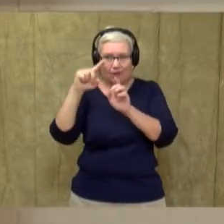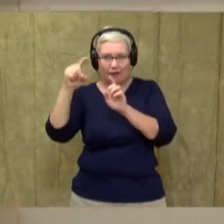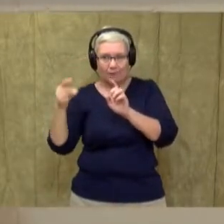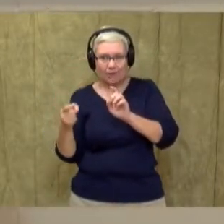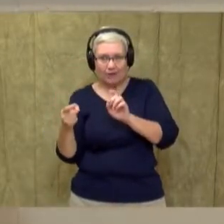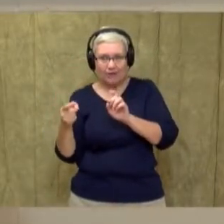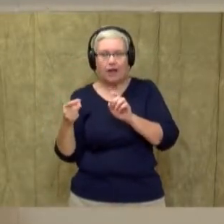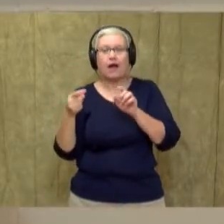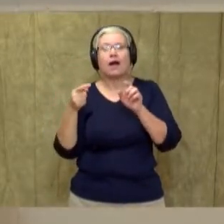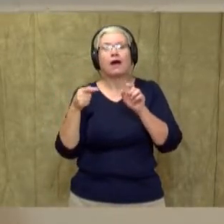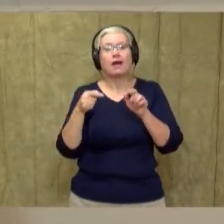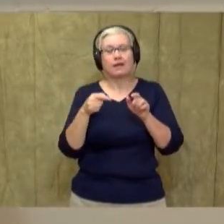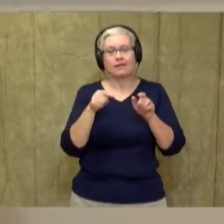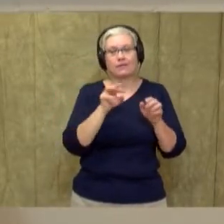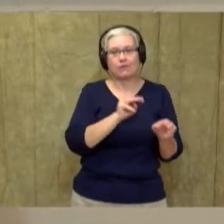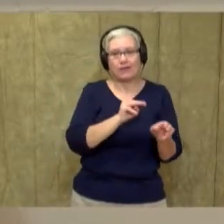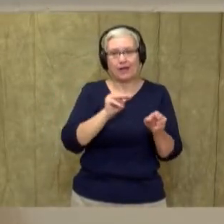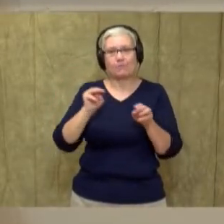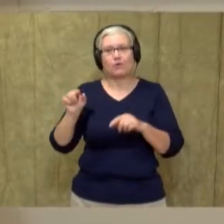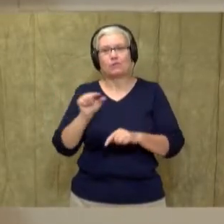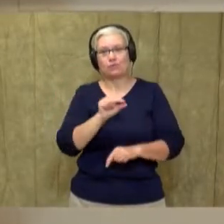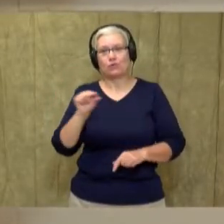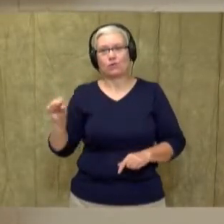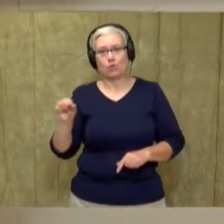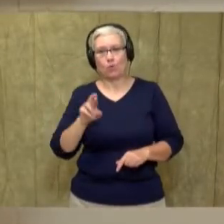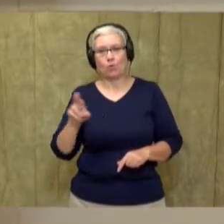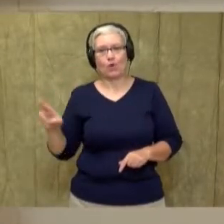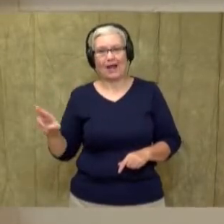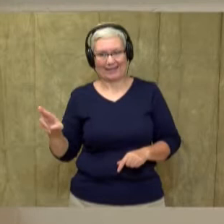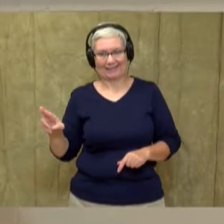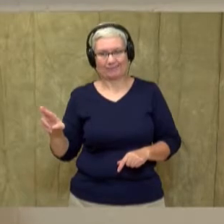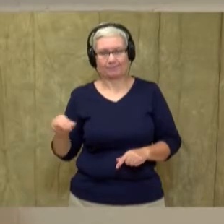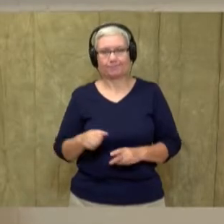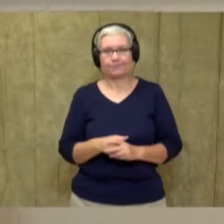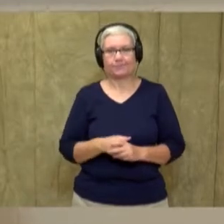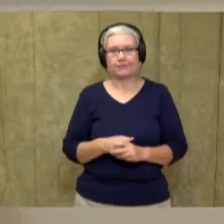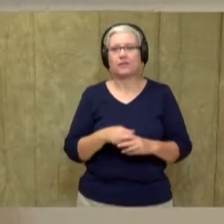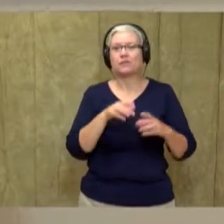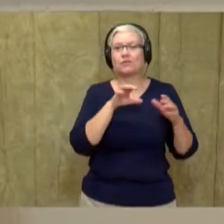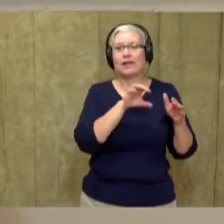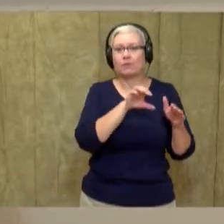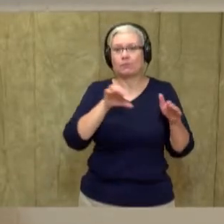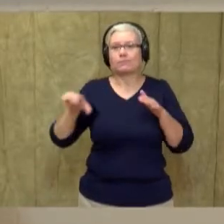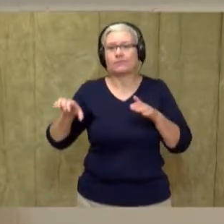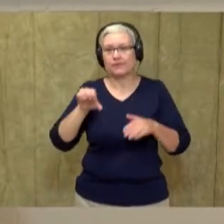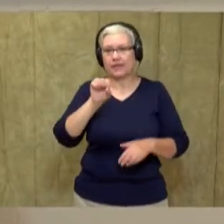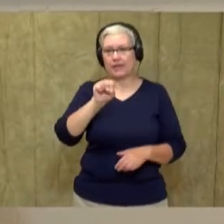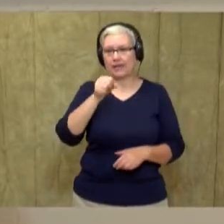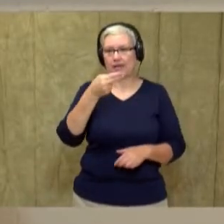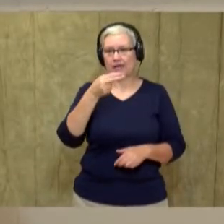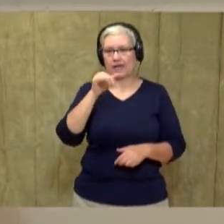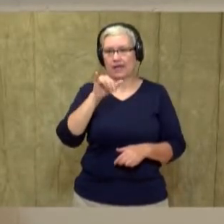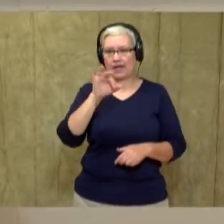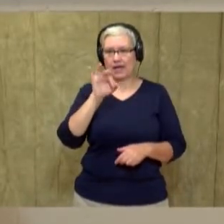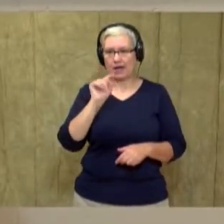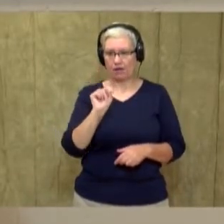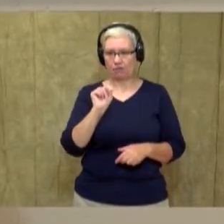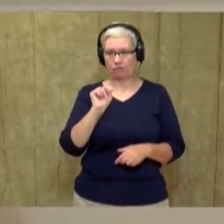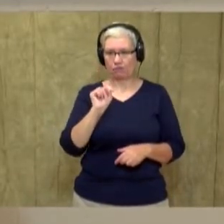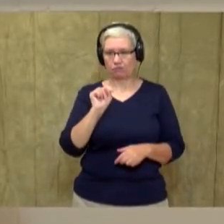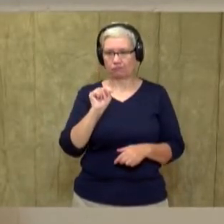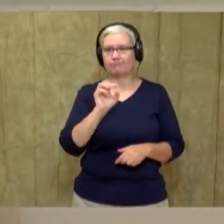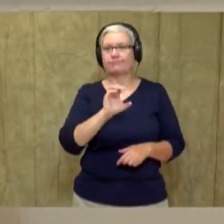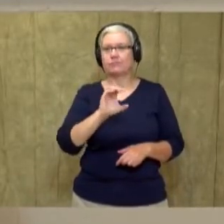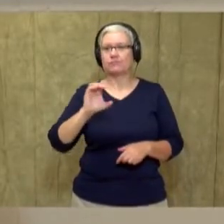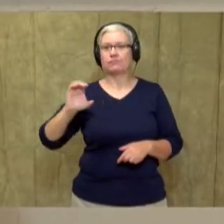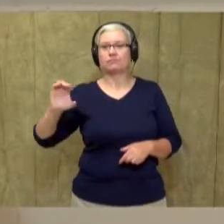graph now has moved to the right. So this x minus 3 has caused a shift in our original x squared function